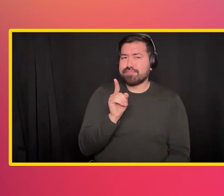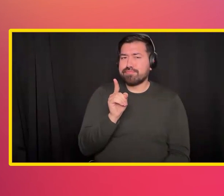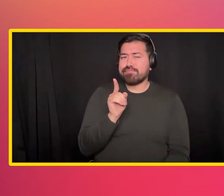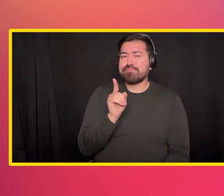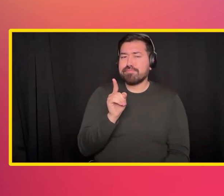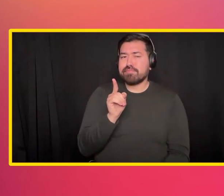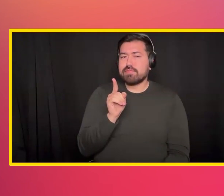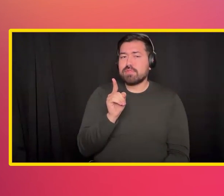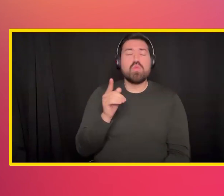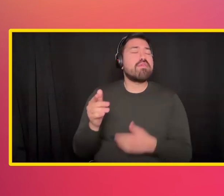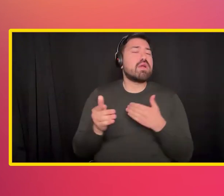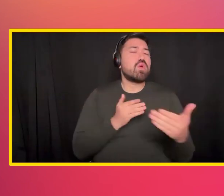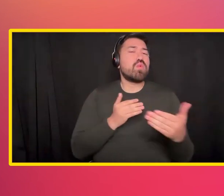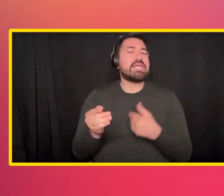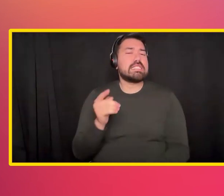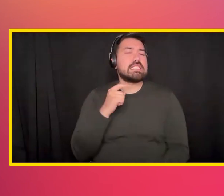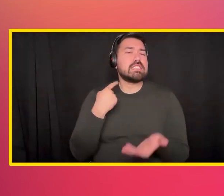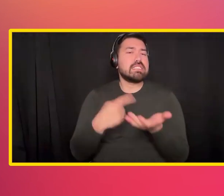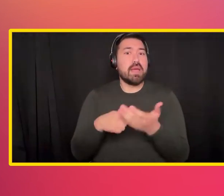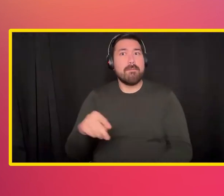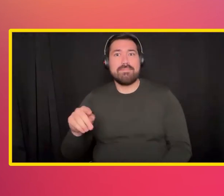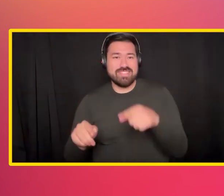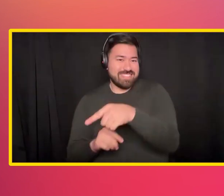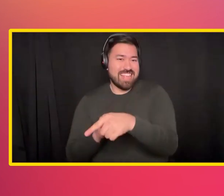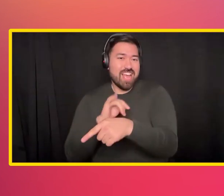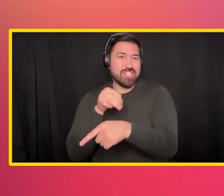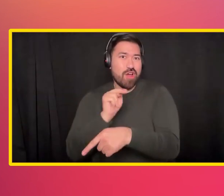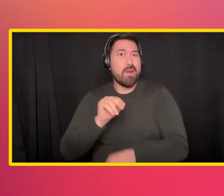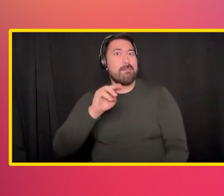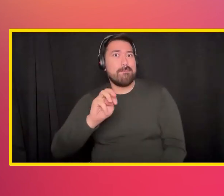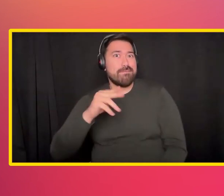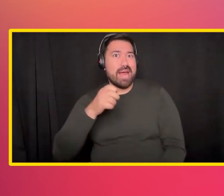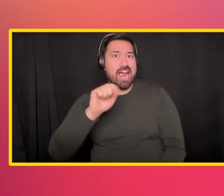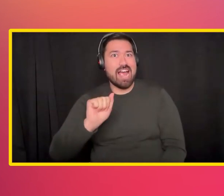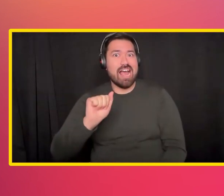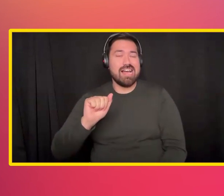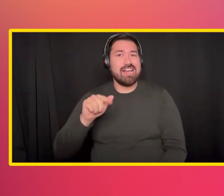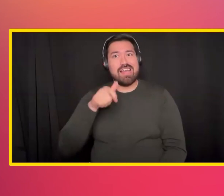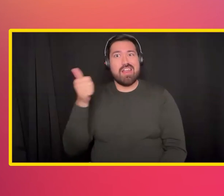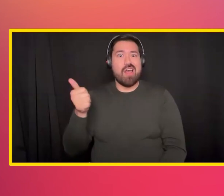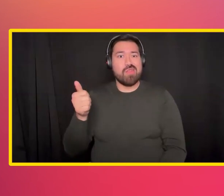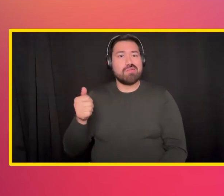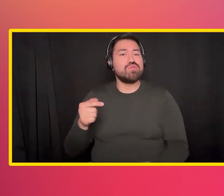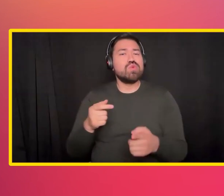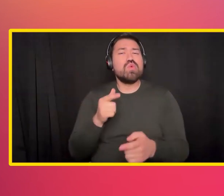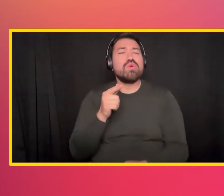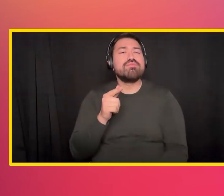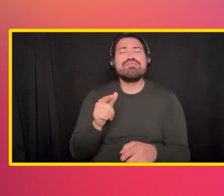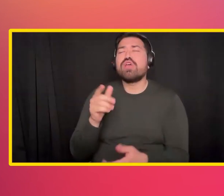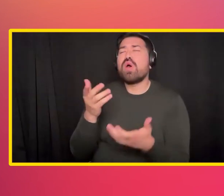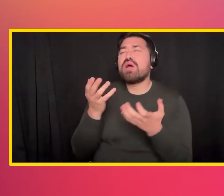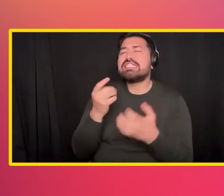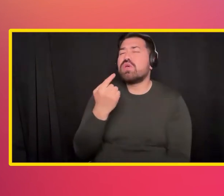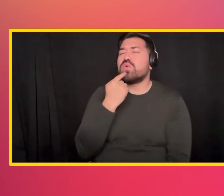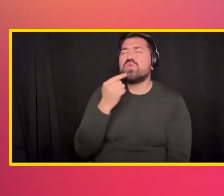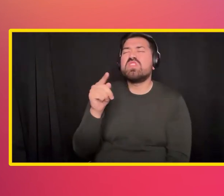we talk about Republicans, MAGA. theys, whomever, yeah, expand on that. Who is they? We don't want